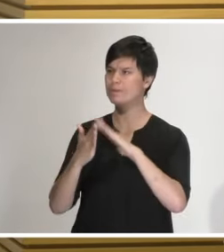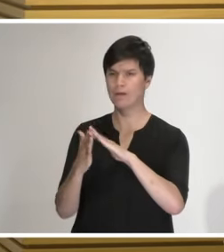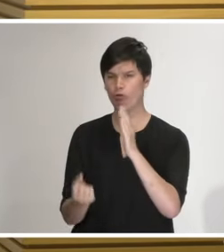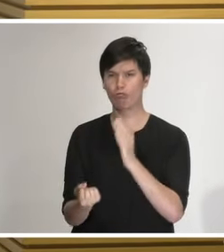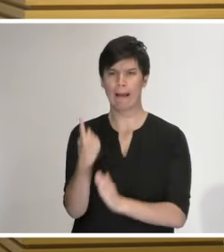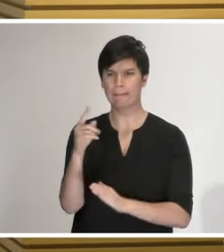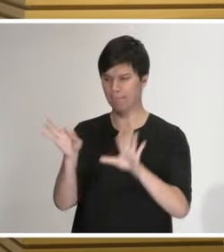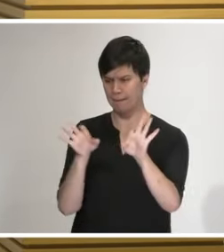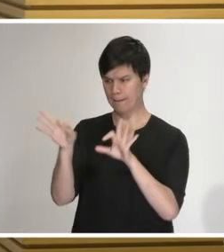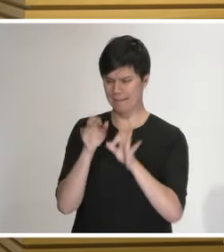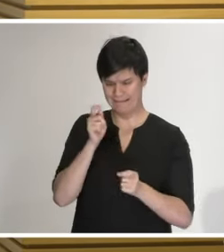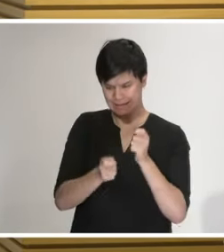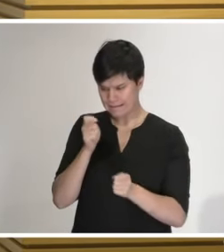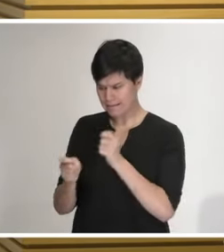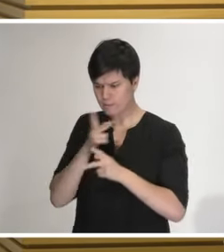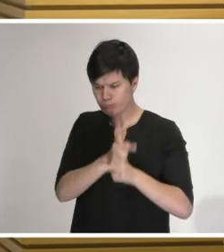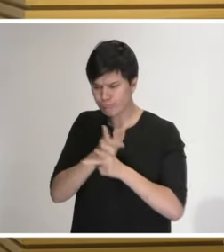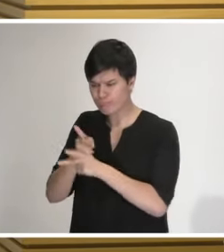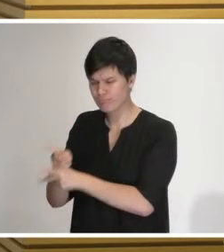of infection, or is it just a timing issue?